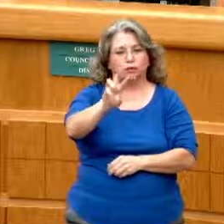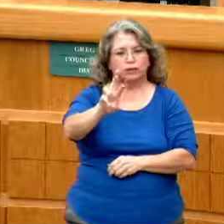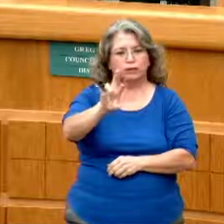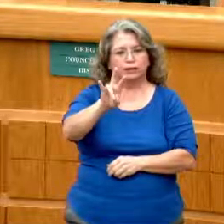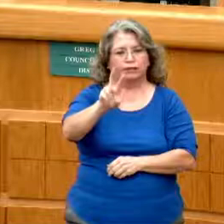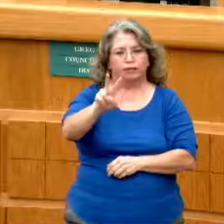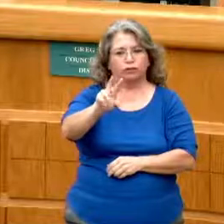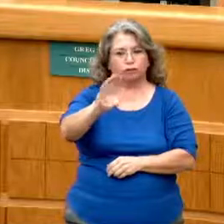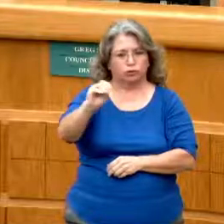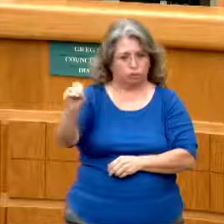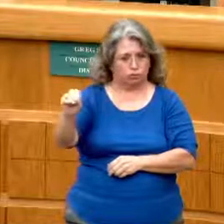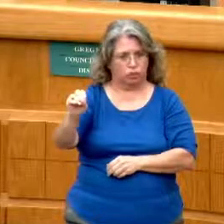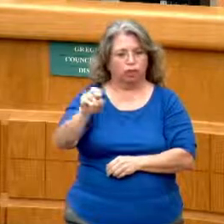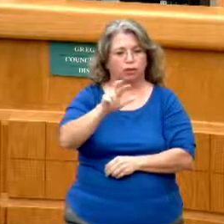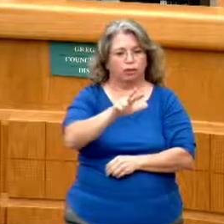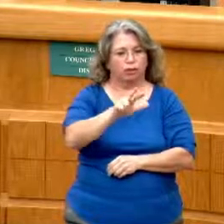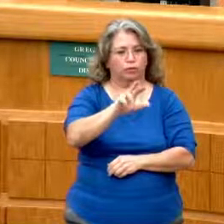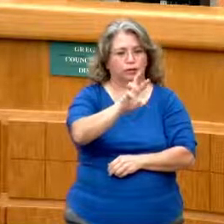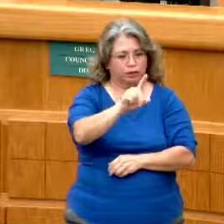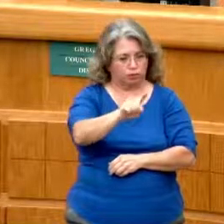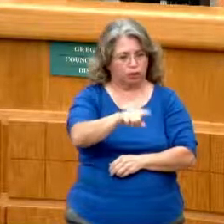361-826-7200. So